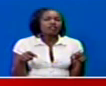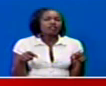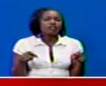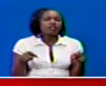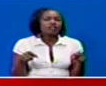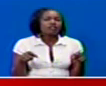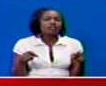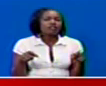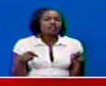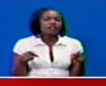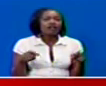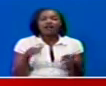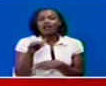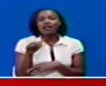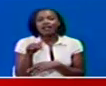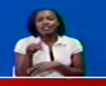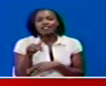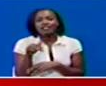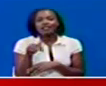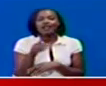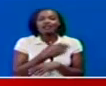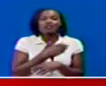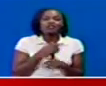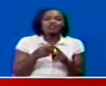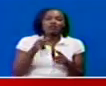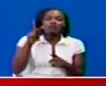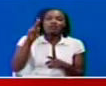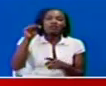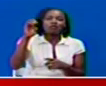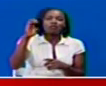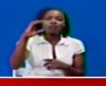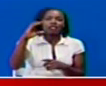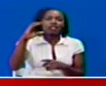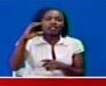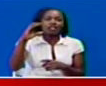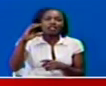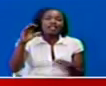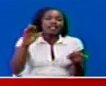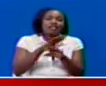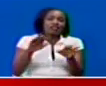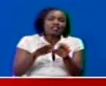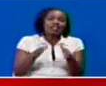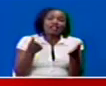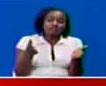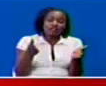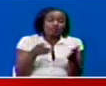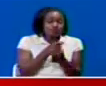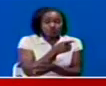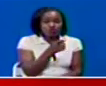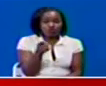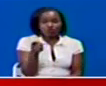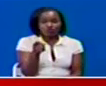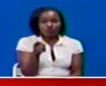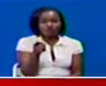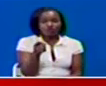And I have asked my colleagues from the Kenya National Examinations Council to make everything available to you. The sense